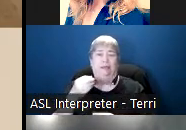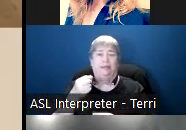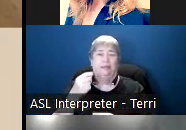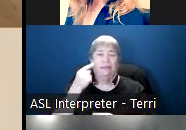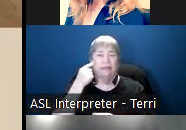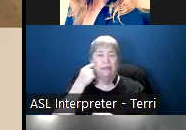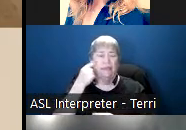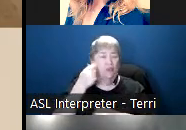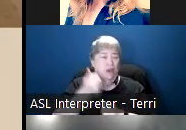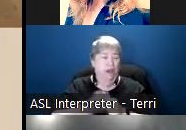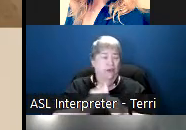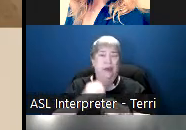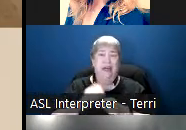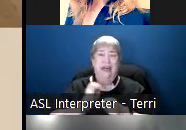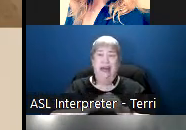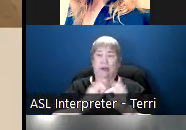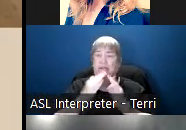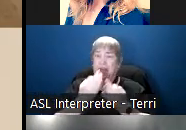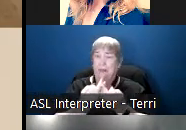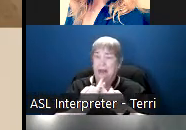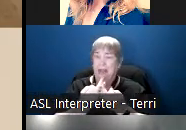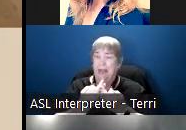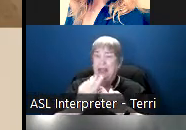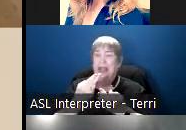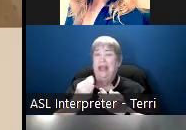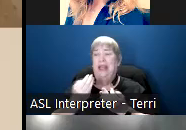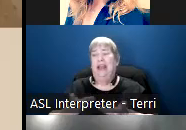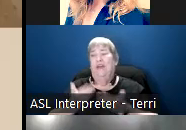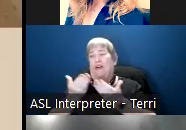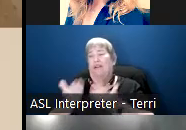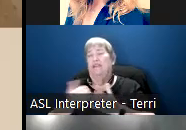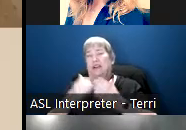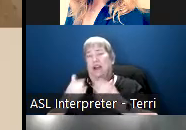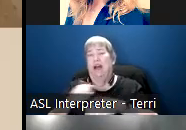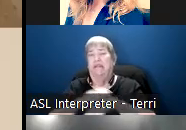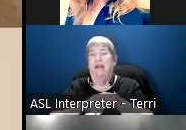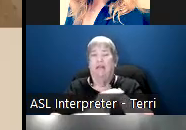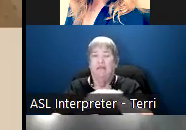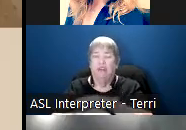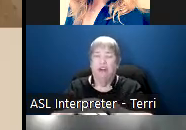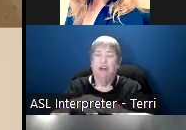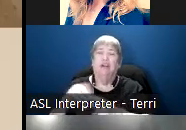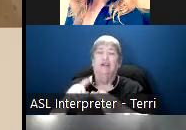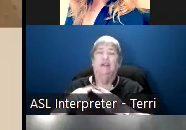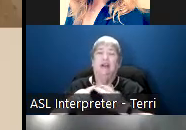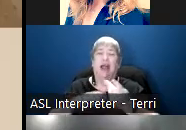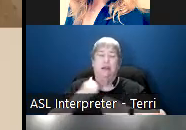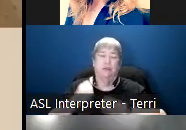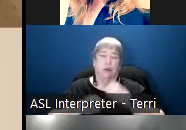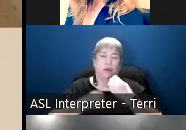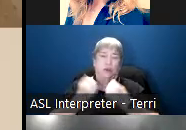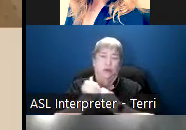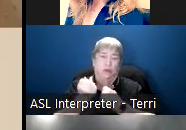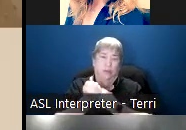everyone in our family, he offers a lot of comfort and, emotional support when we are